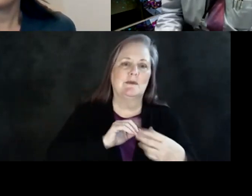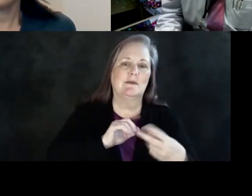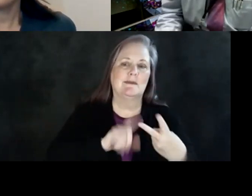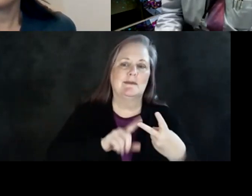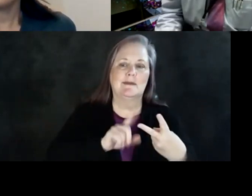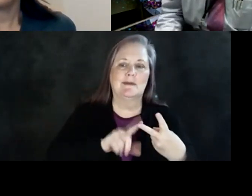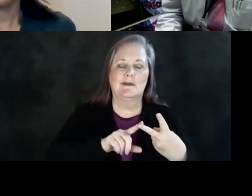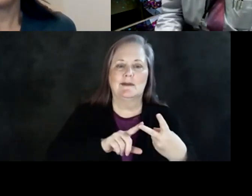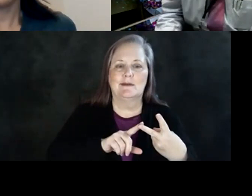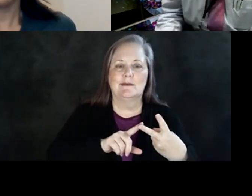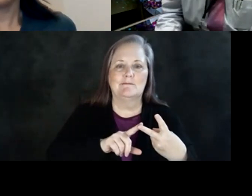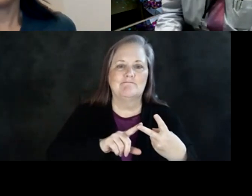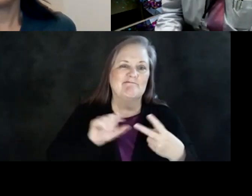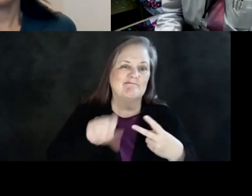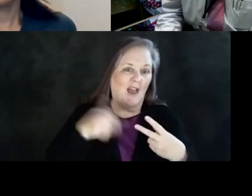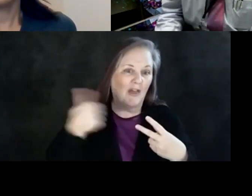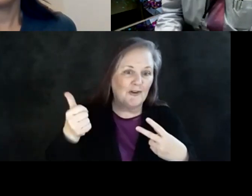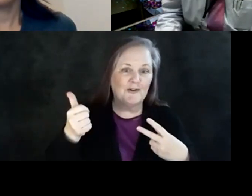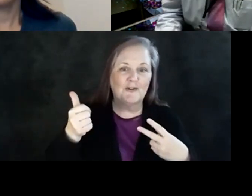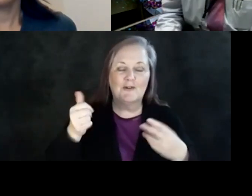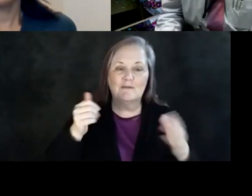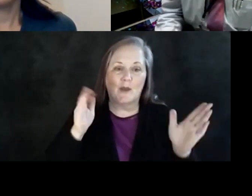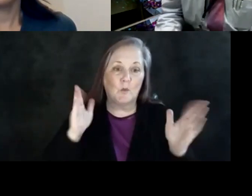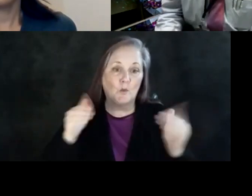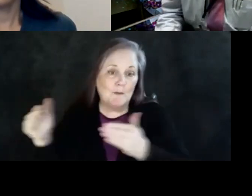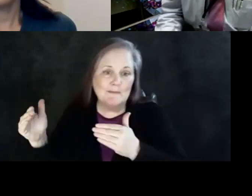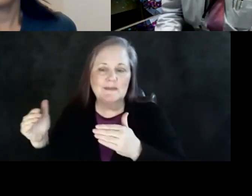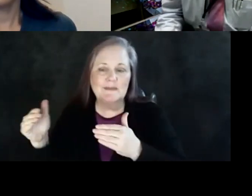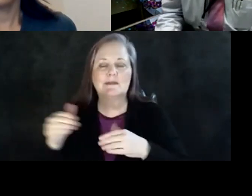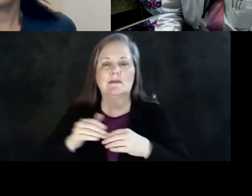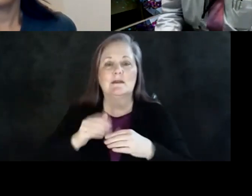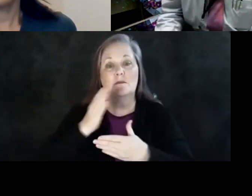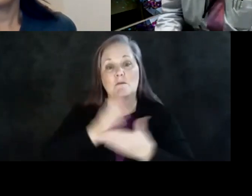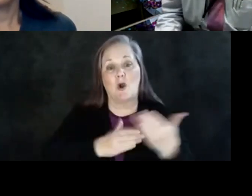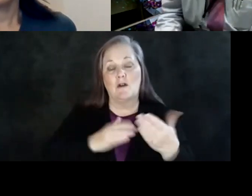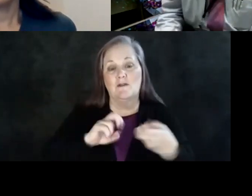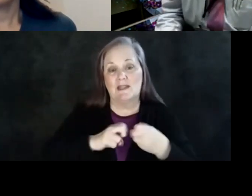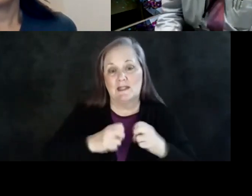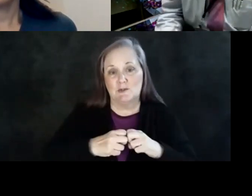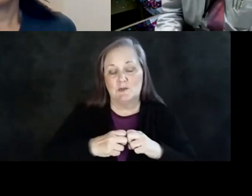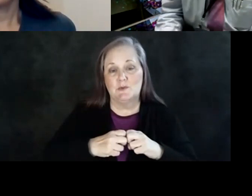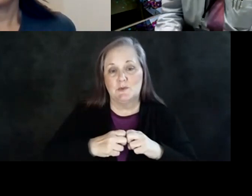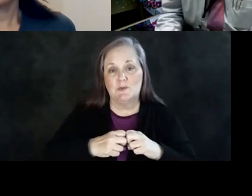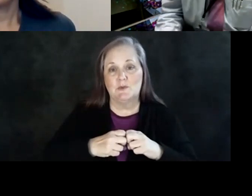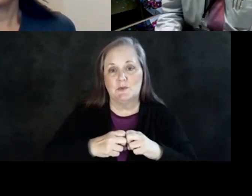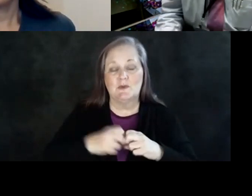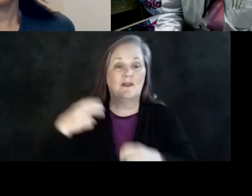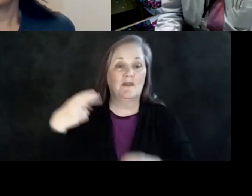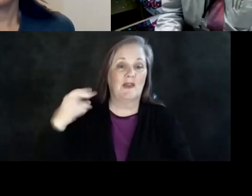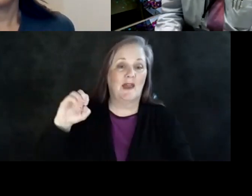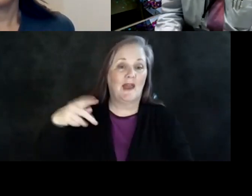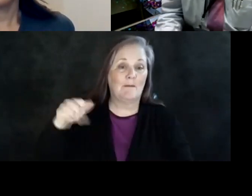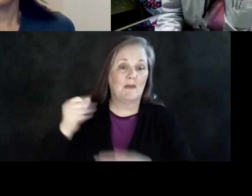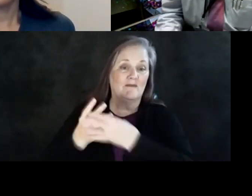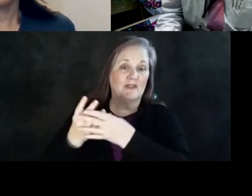and for other rooms. I think part of the issue is that the HEPA filter,